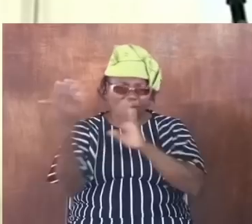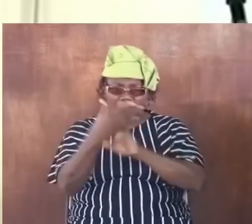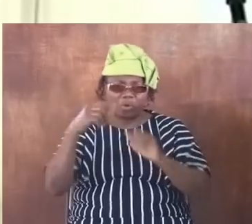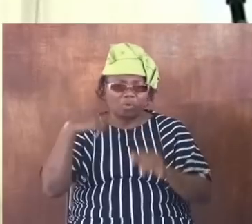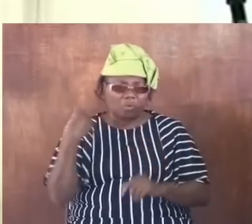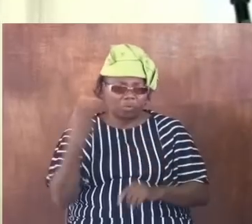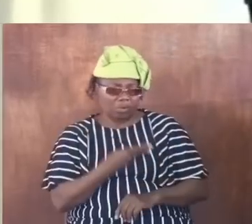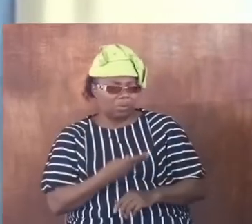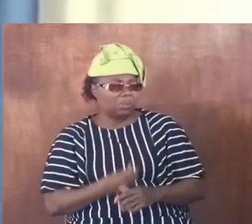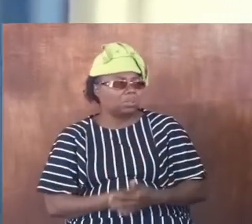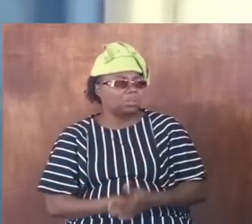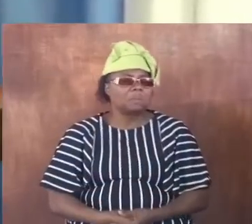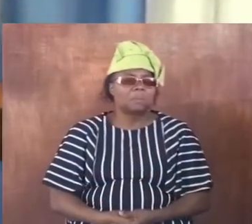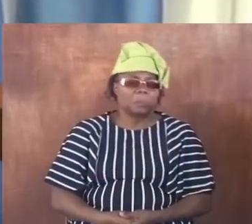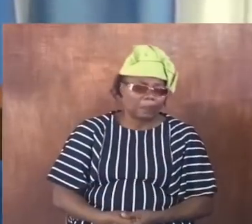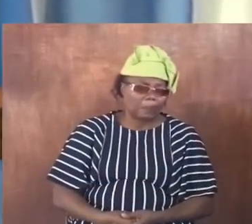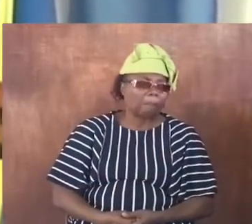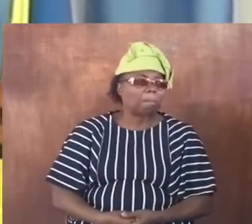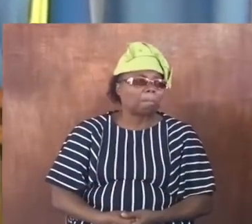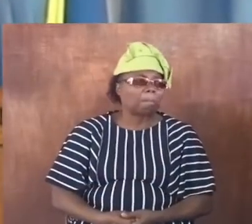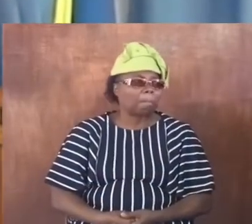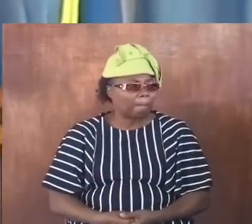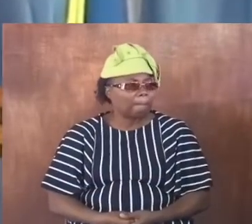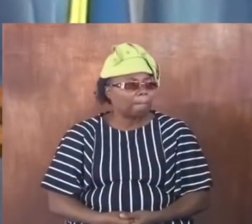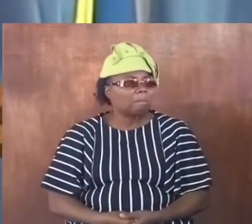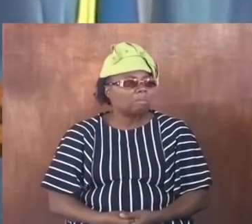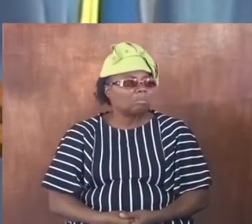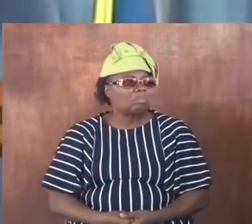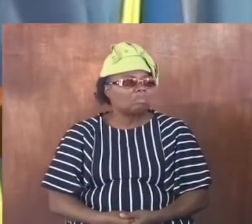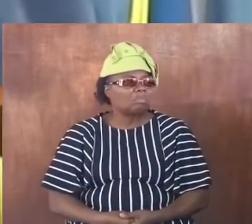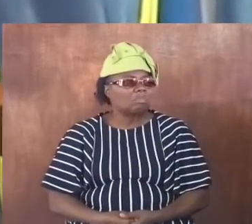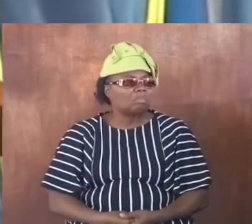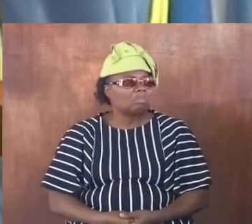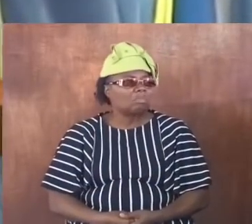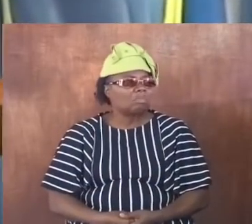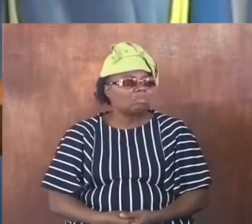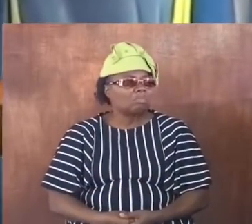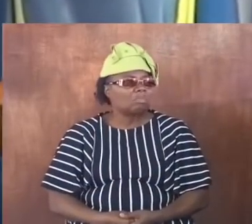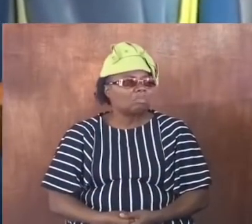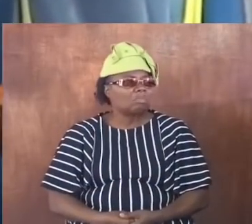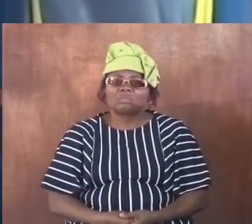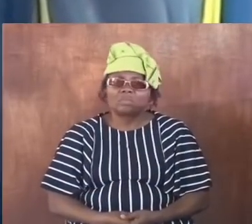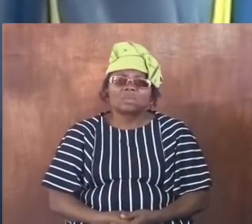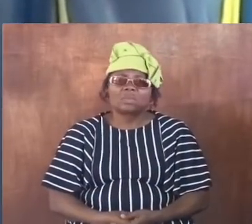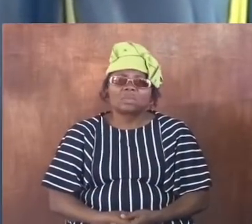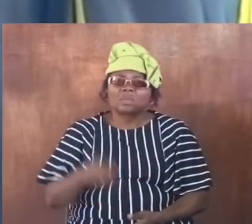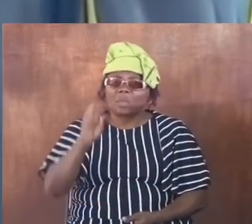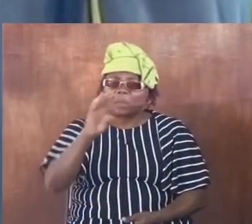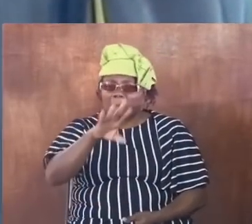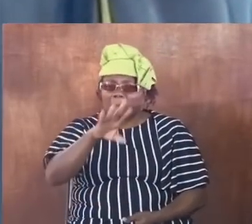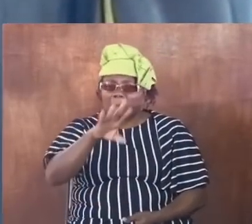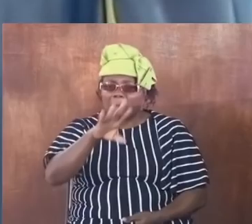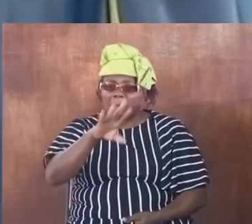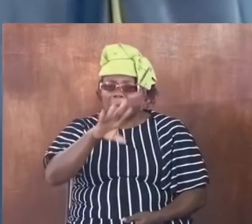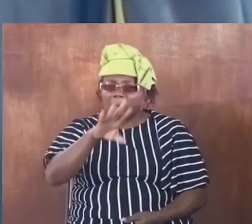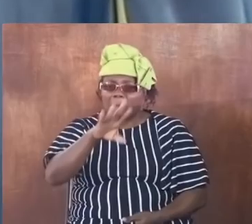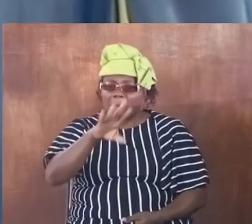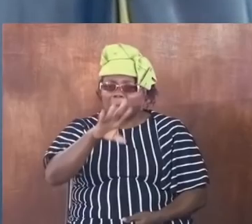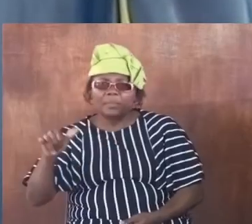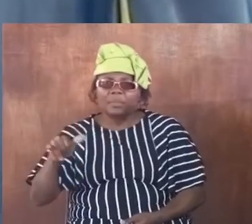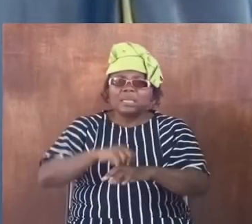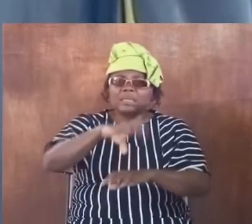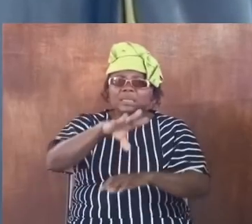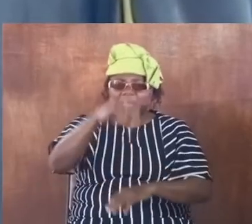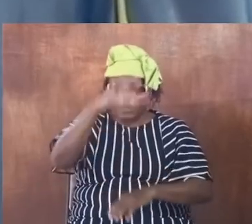You disbelieve it? Balak did send man to Balaam, you know, and tell him if you come curse